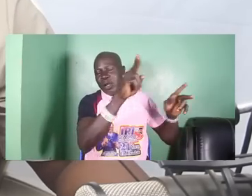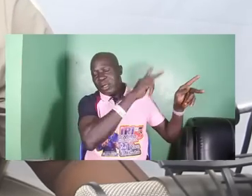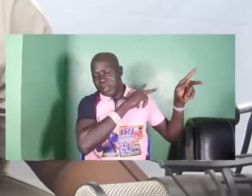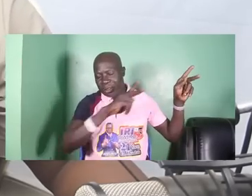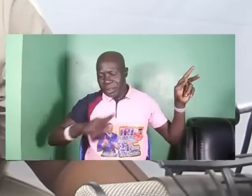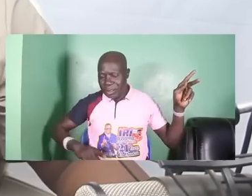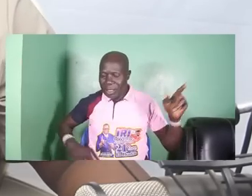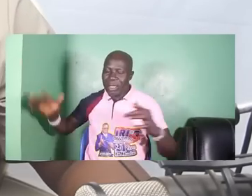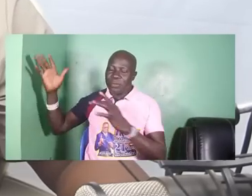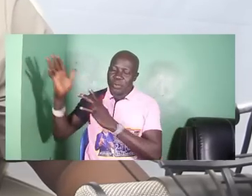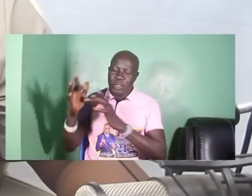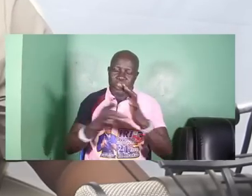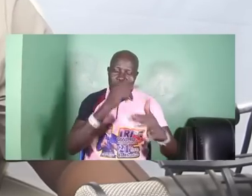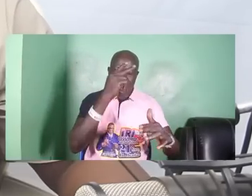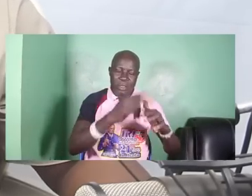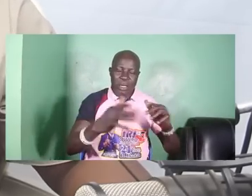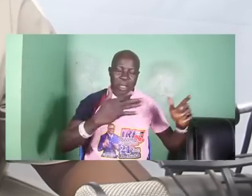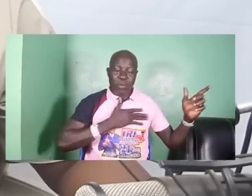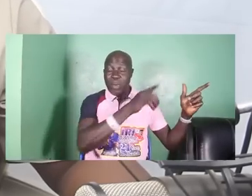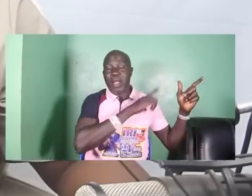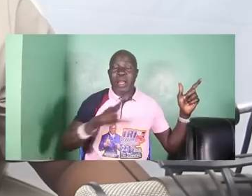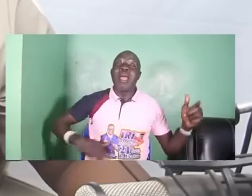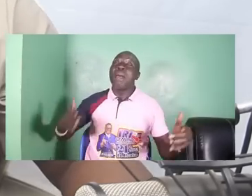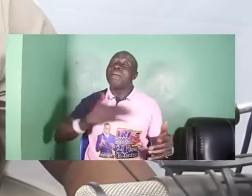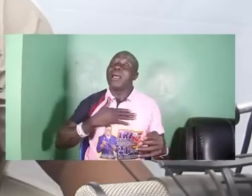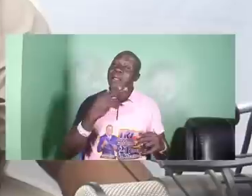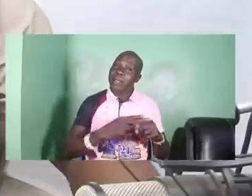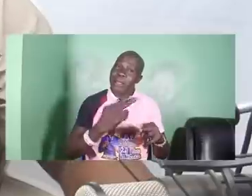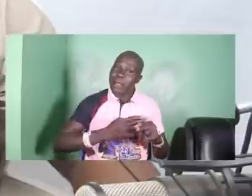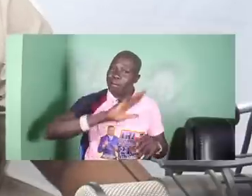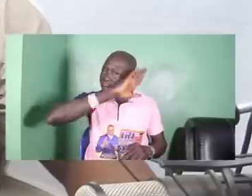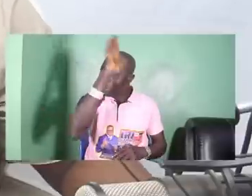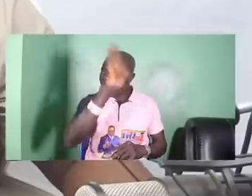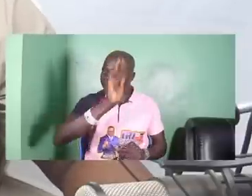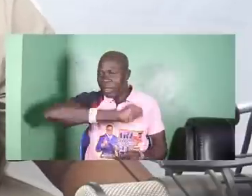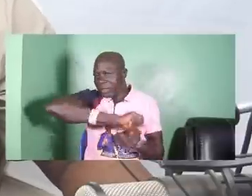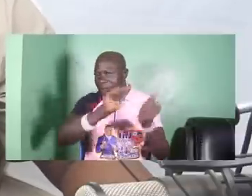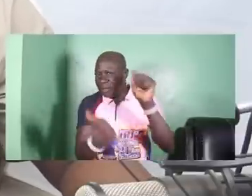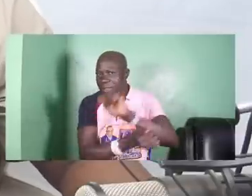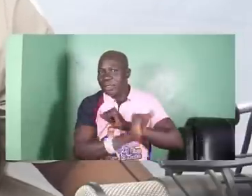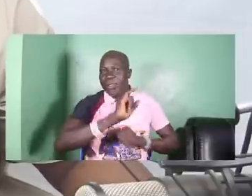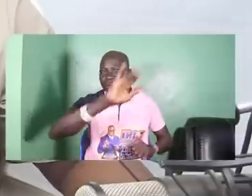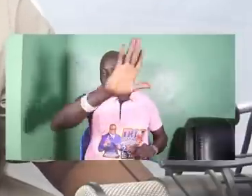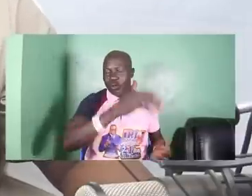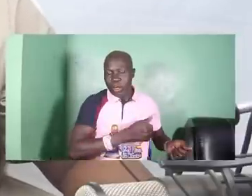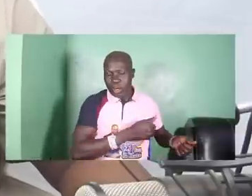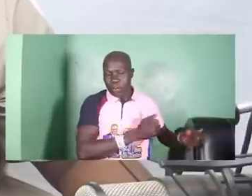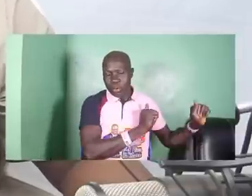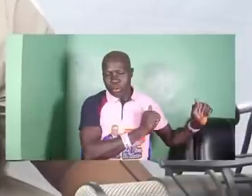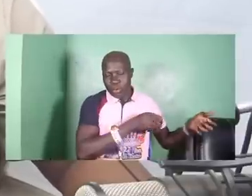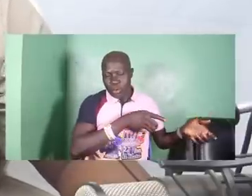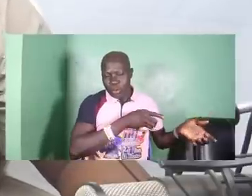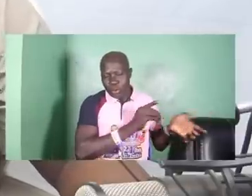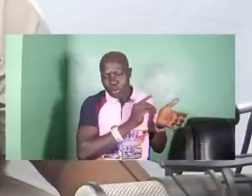Amen. Jesus Oluwa wa. Amen. Jesus name alone. Oruko mi o yi pada. My name never change. Apostle yi. The apostle.